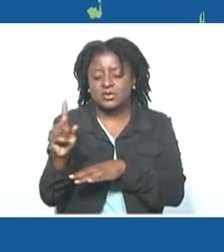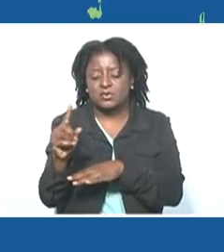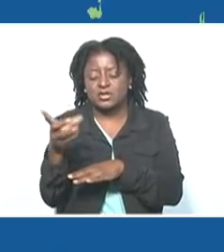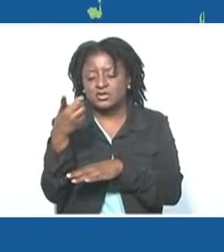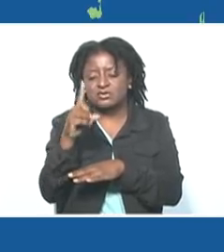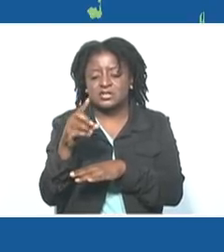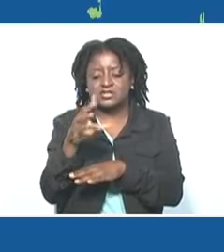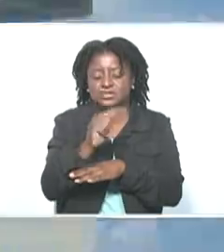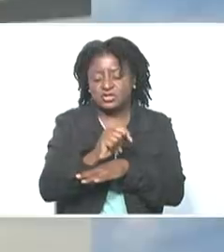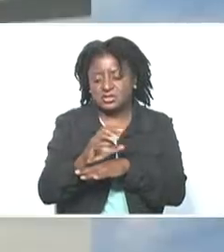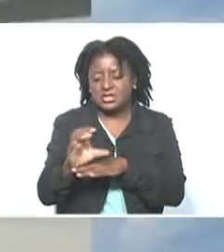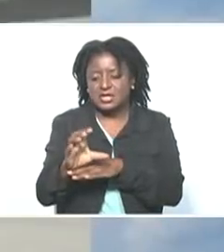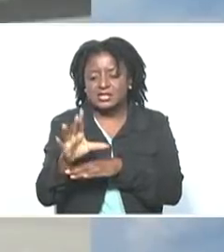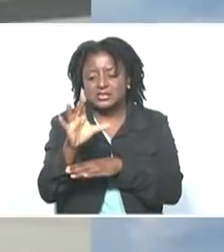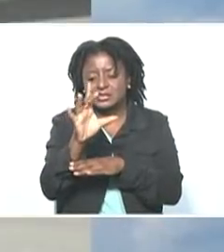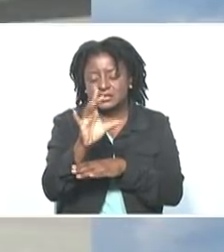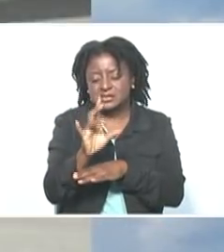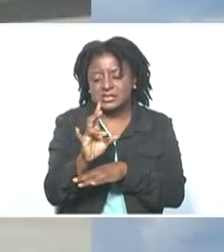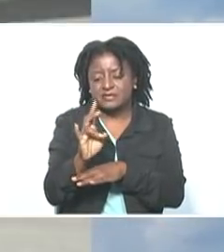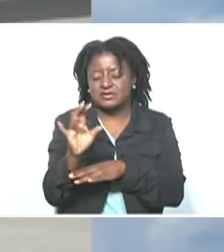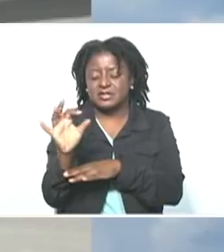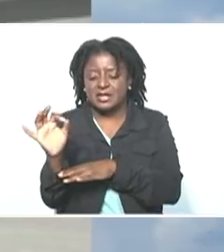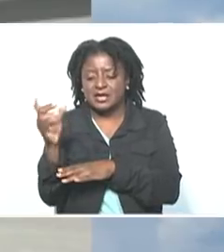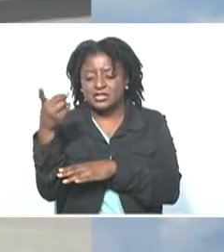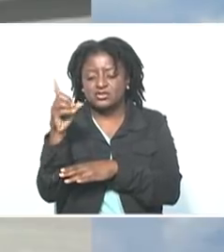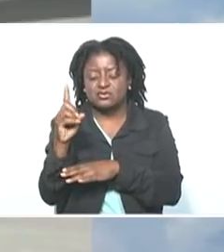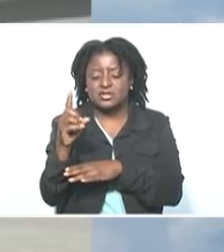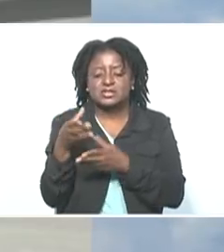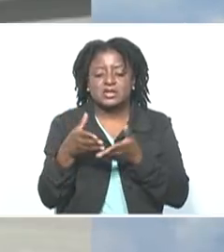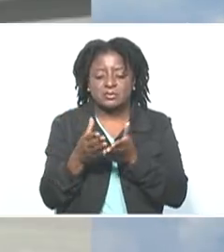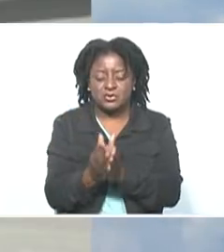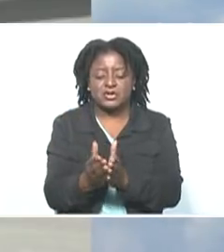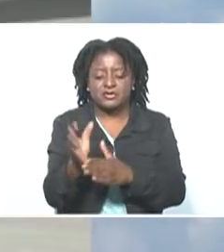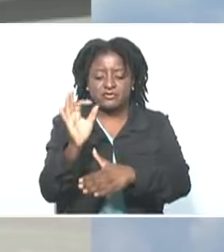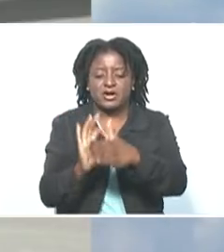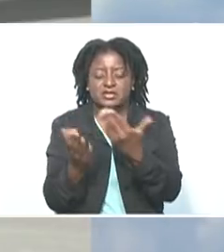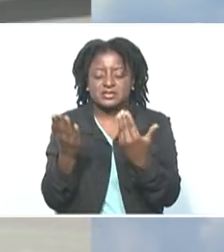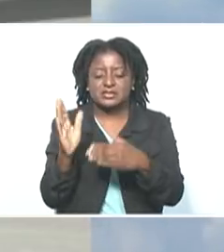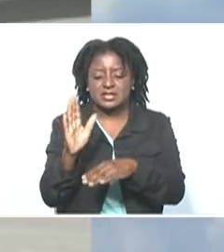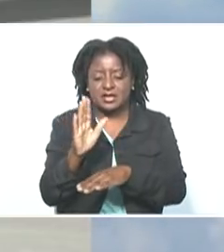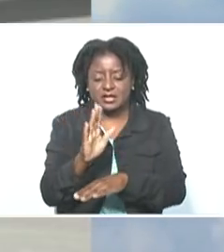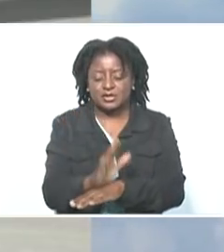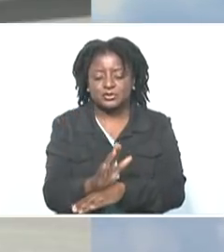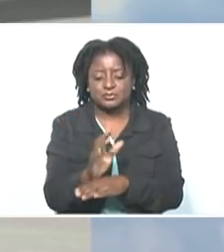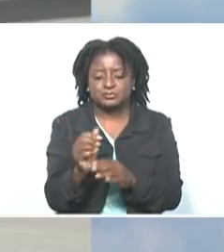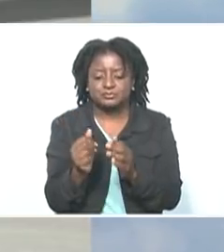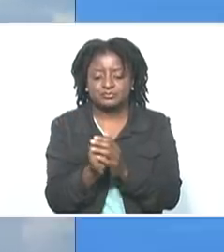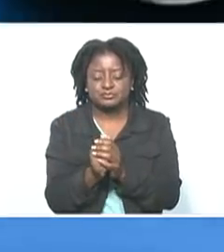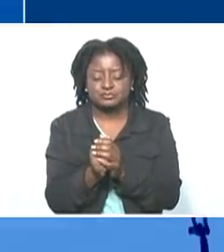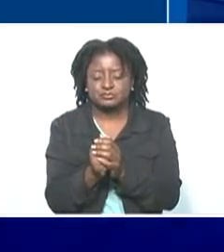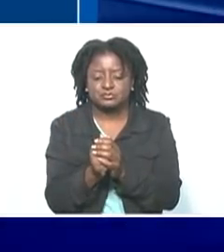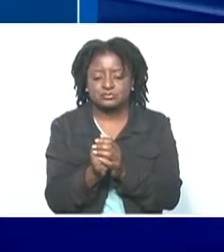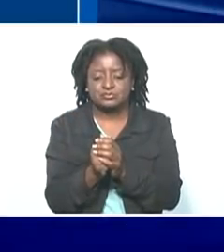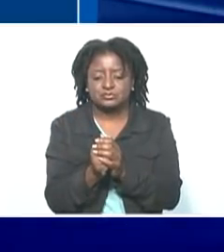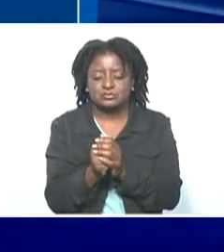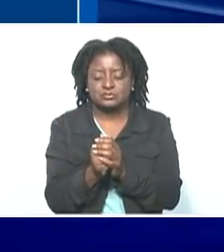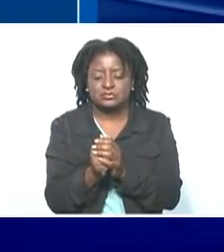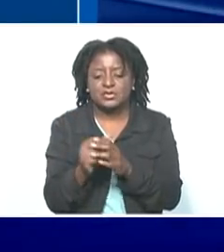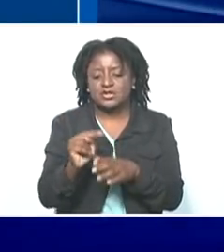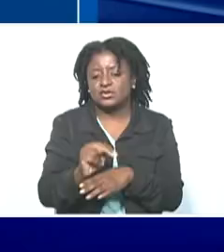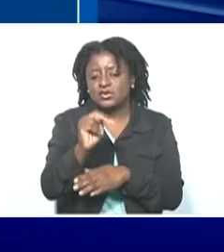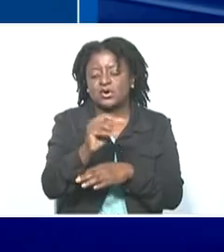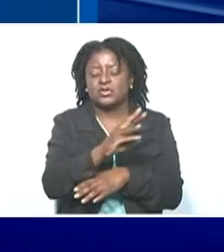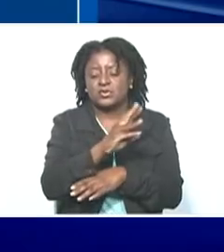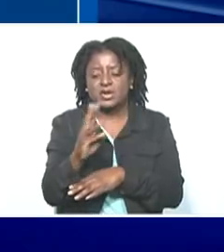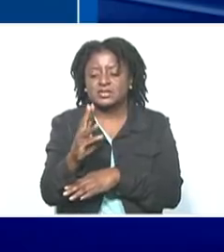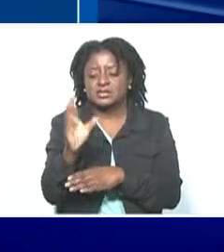at 79 degrees. Your boating forecast tonight is brought to you by Builders Mall, home of FYP, the Tile King, and the Pink Center. In the